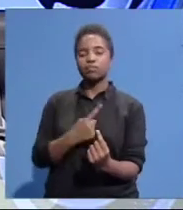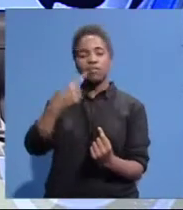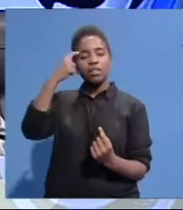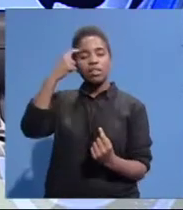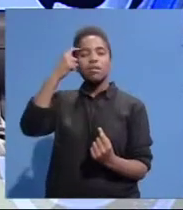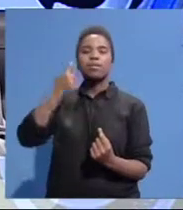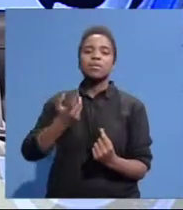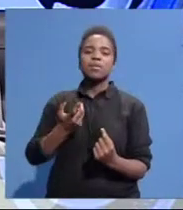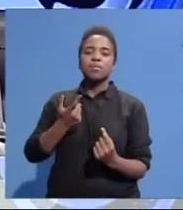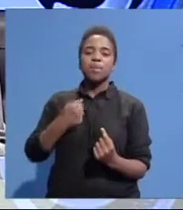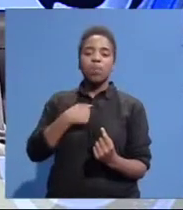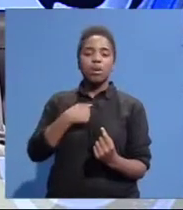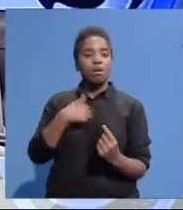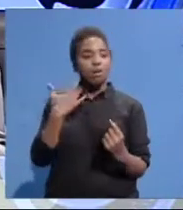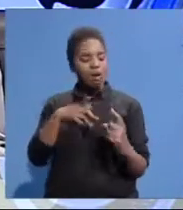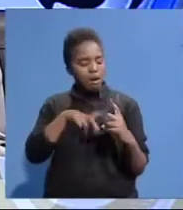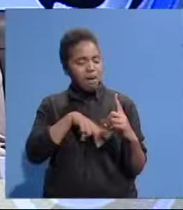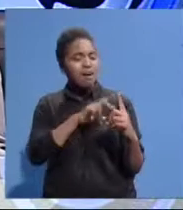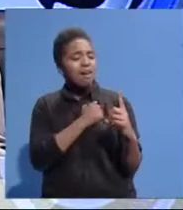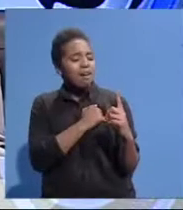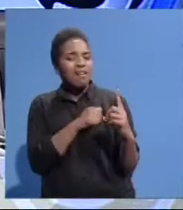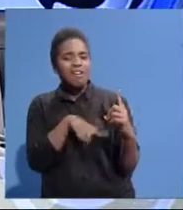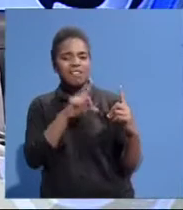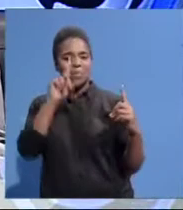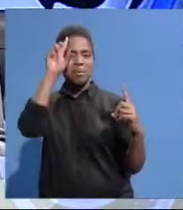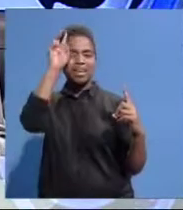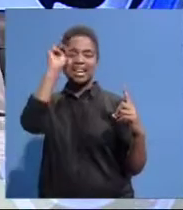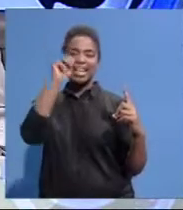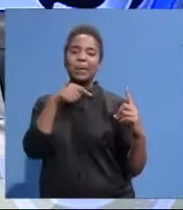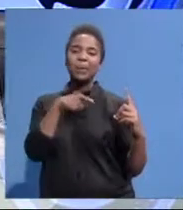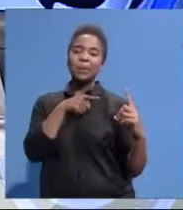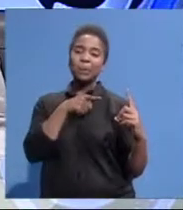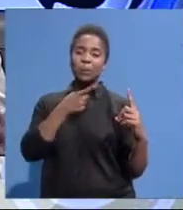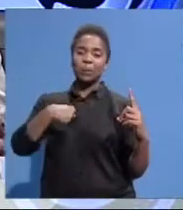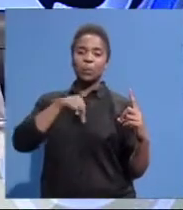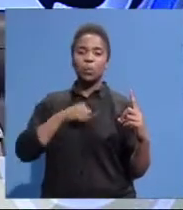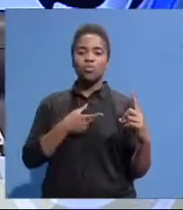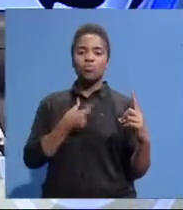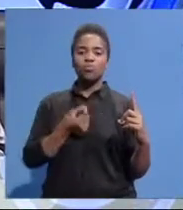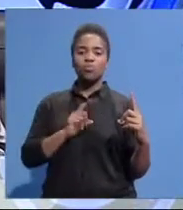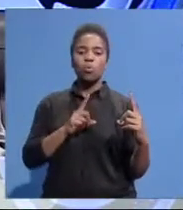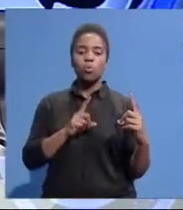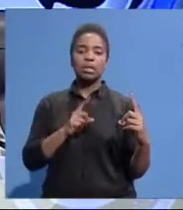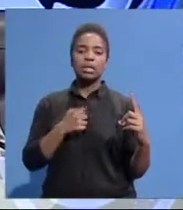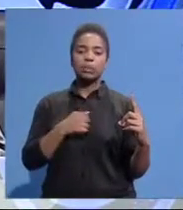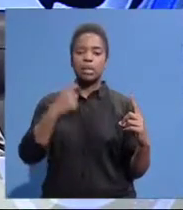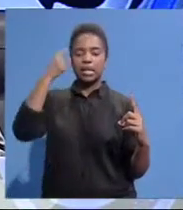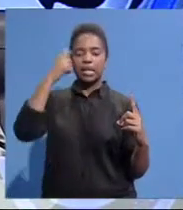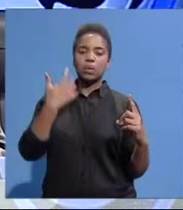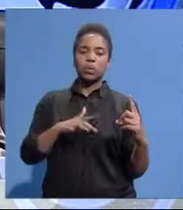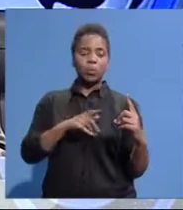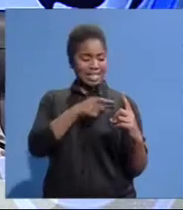in our admiration of Mr. Mandela, what we tend to do, which is very incorrect, is that we set him aside or set him apart as a very special